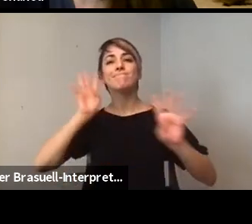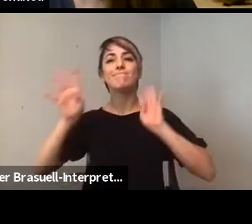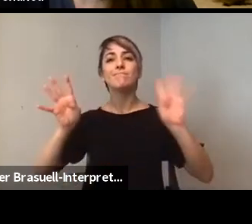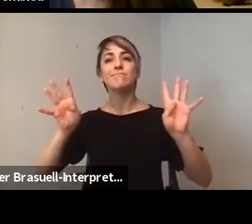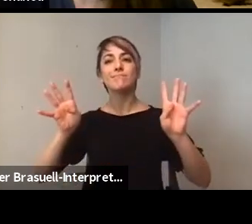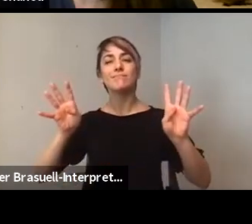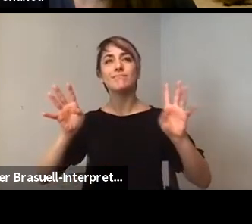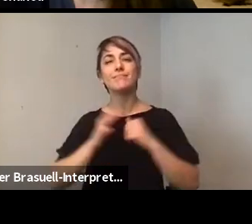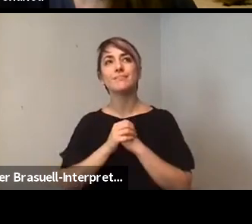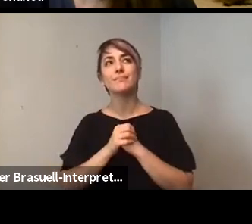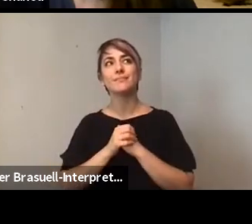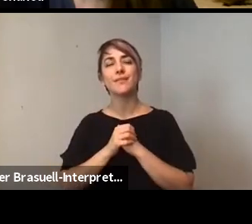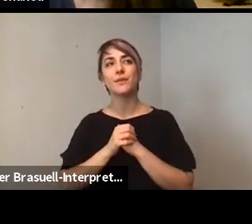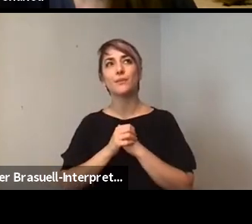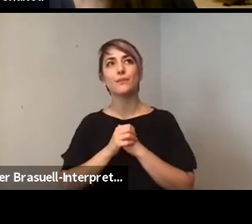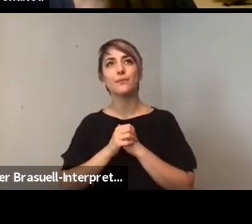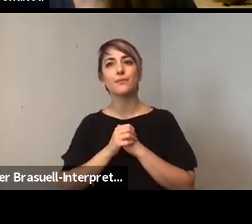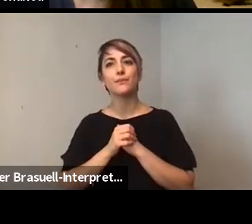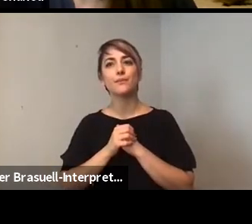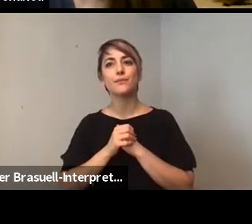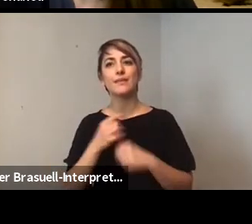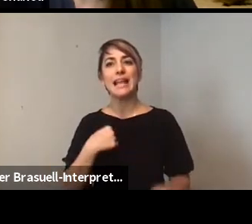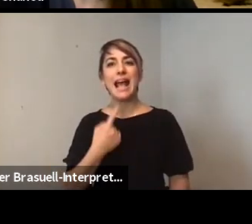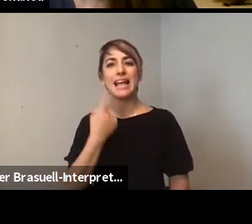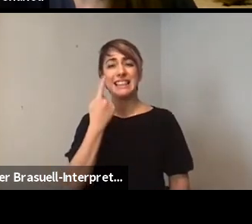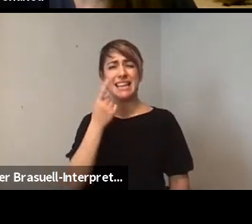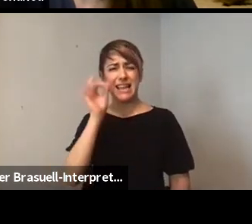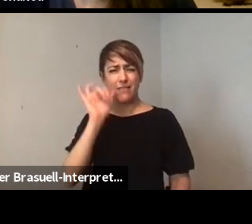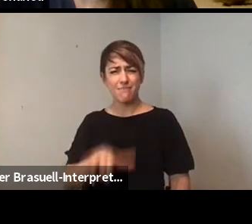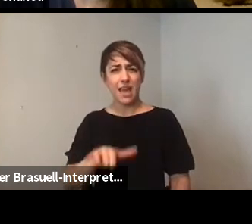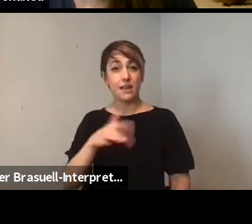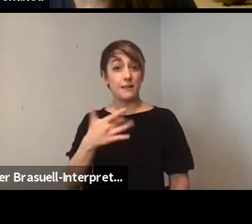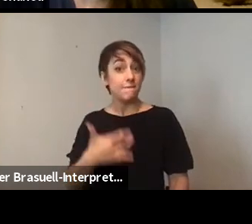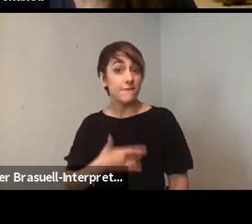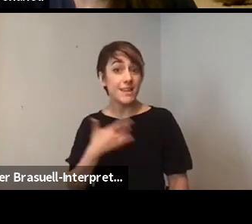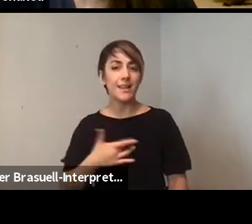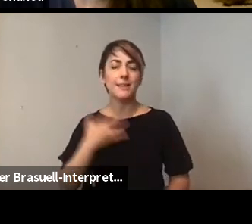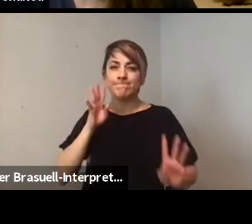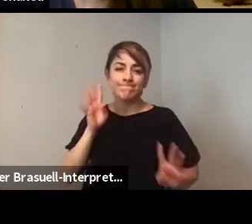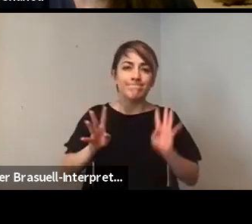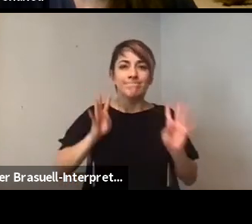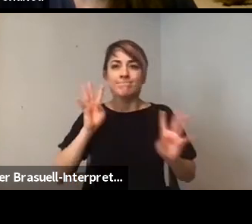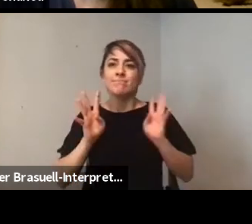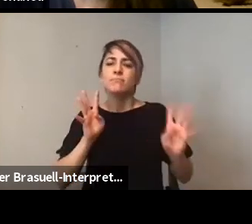going to feel more for the future. And yeah, probably this is what